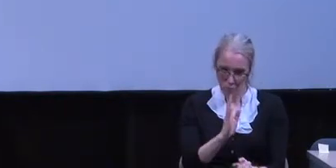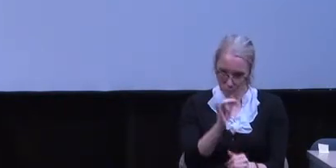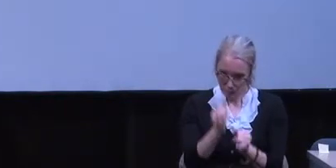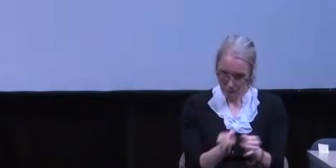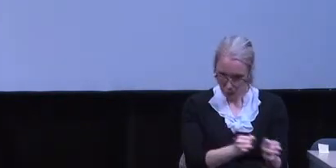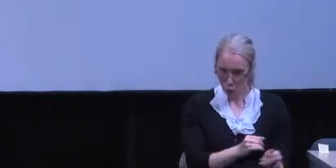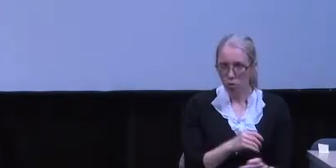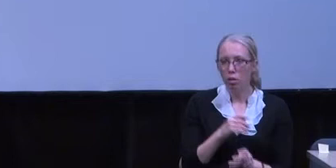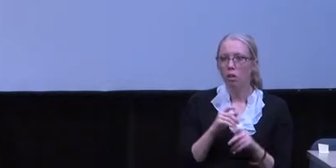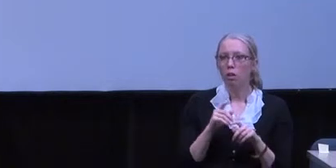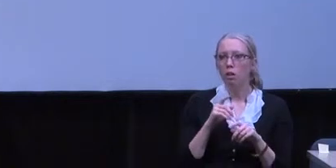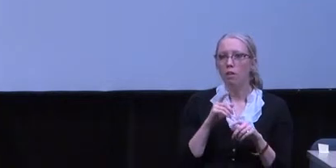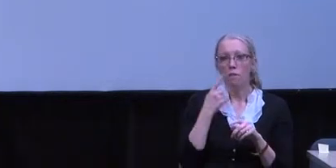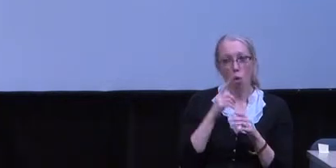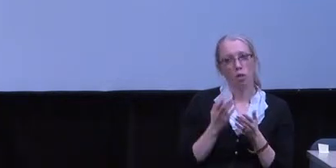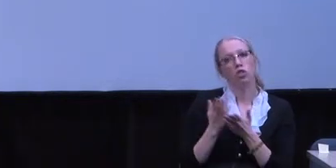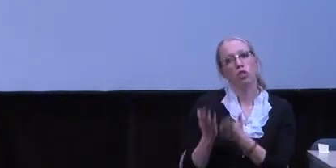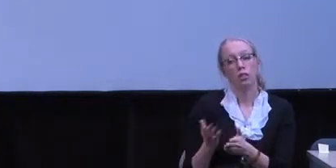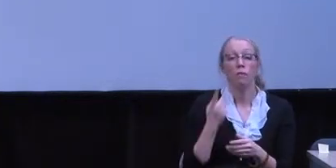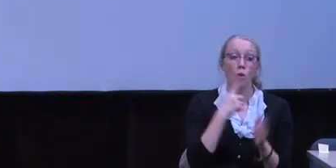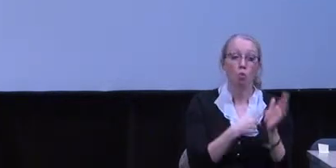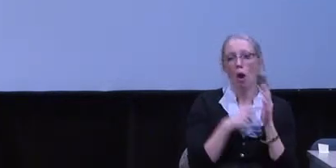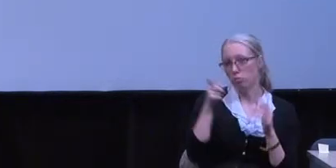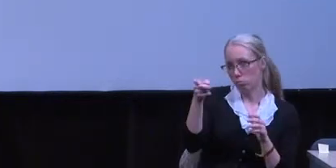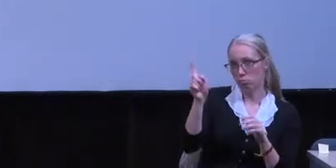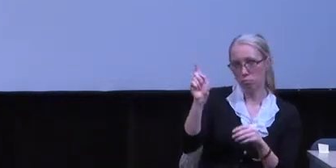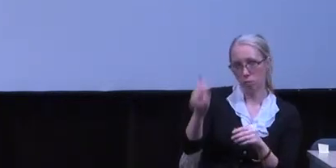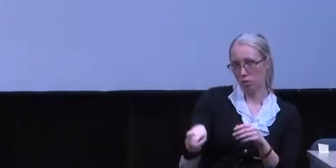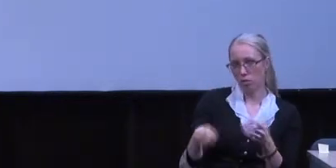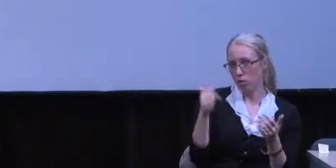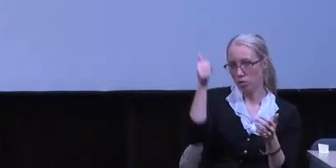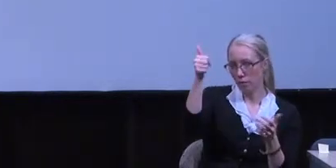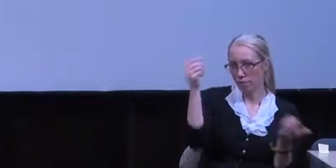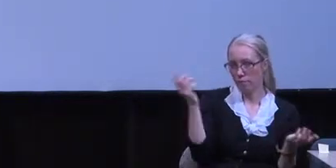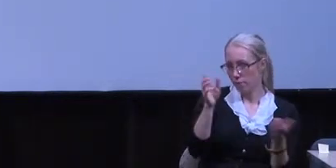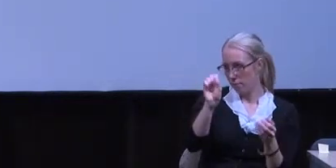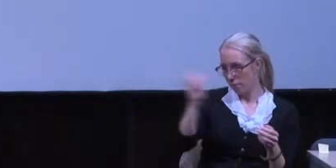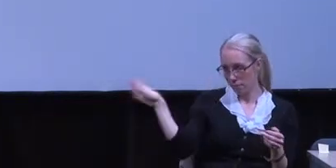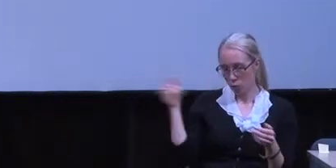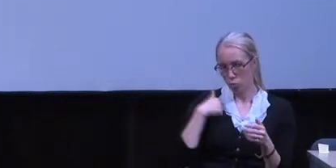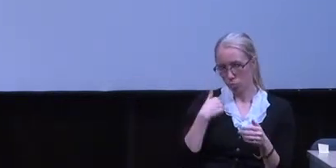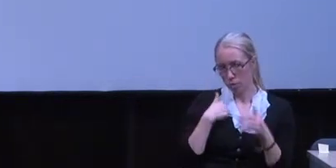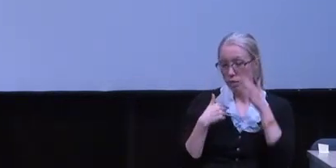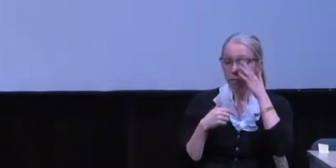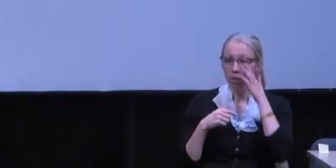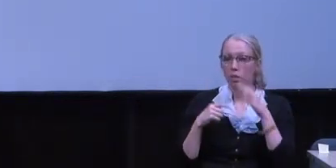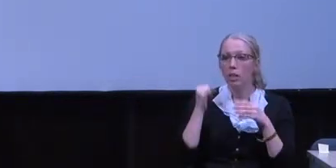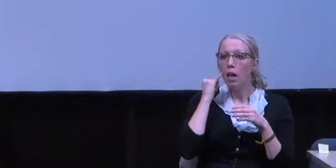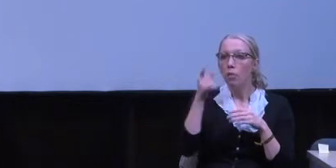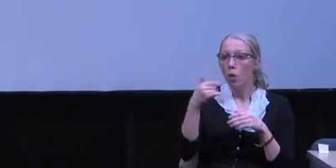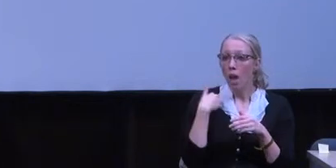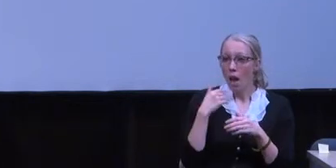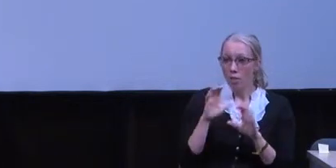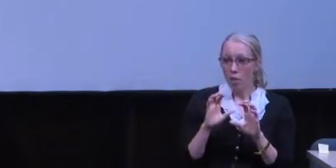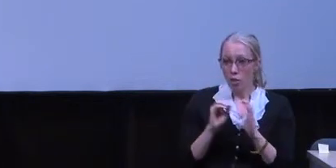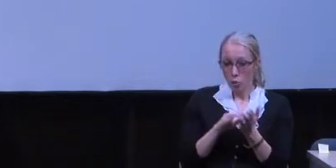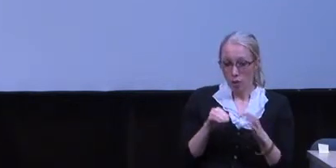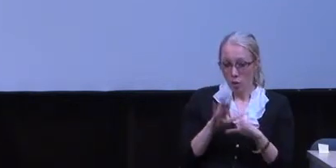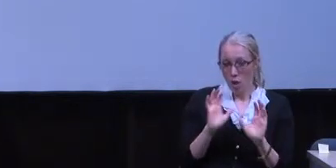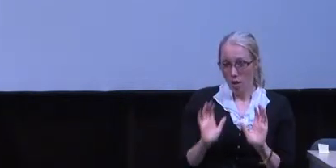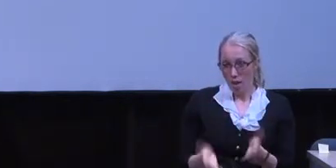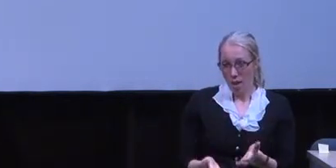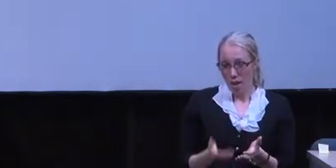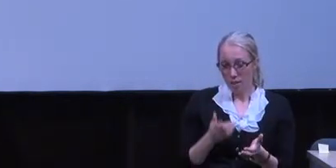sure that you're not really showing, especially if you have a student in your class that has an approved accommodation, we can't show